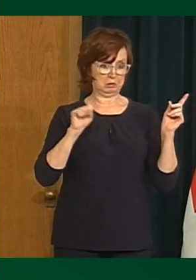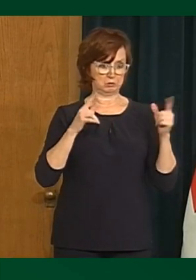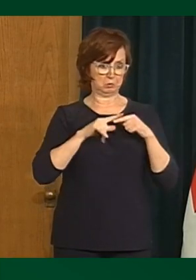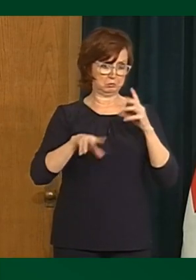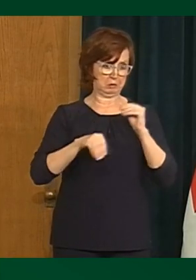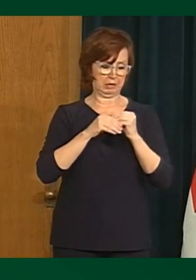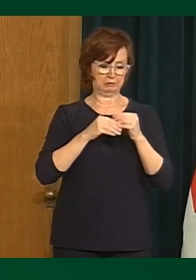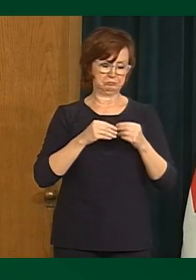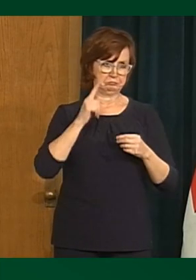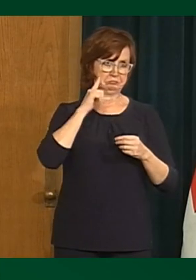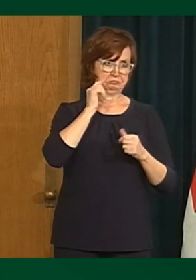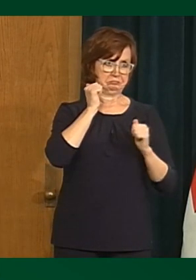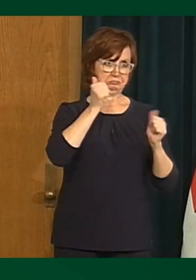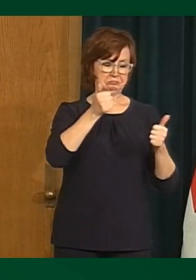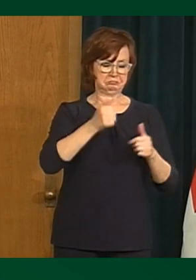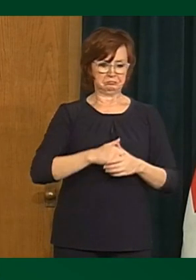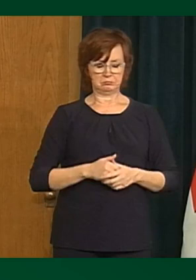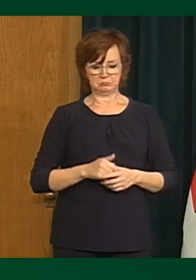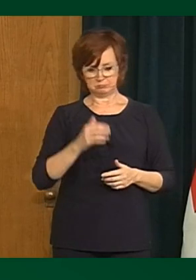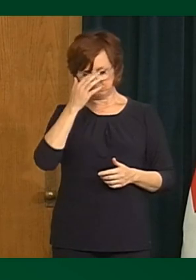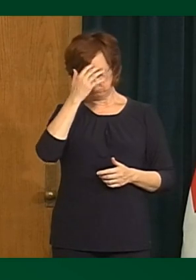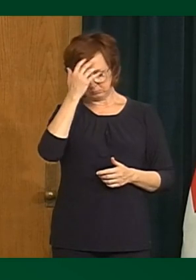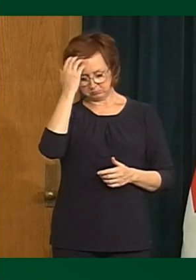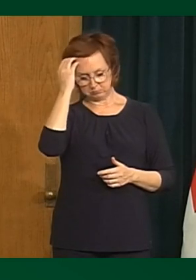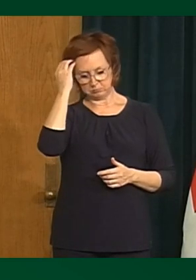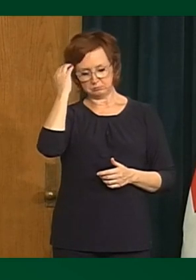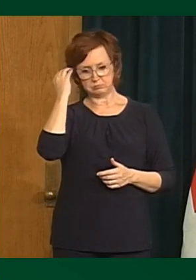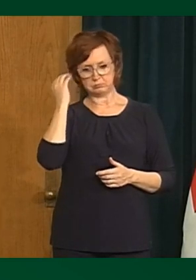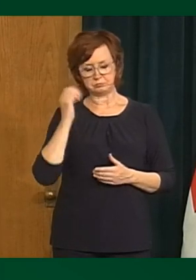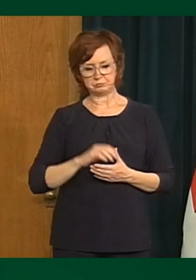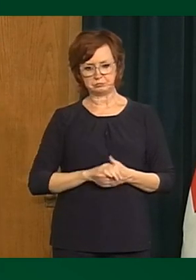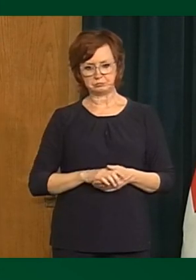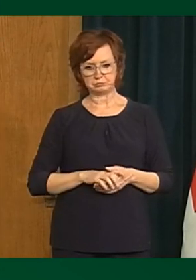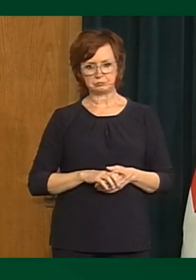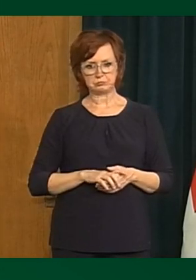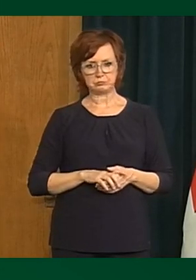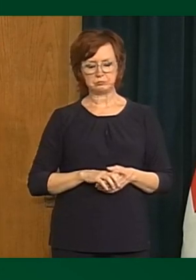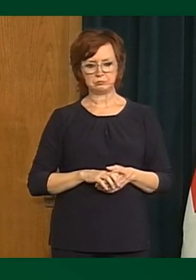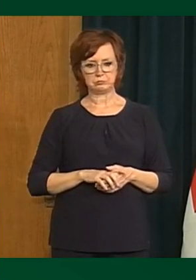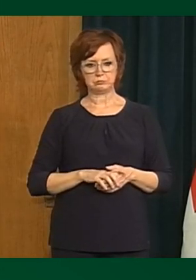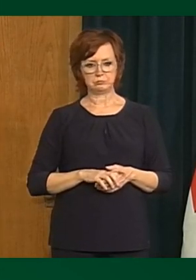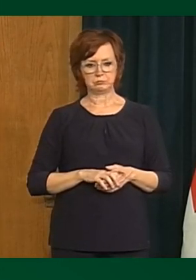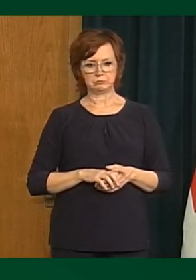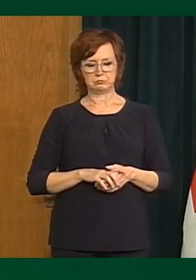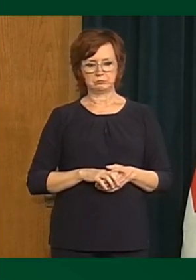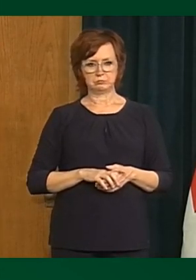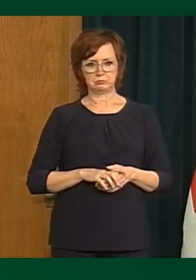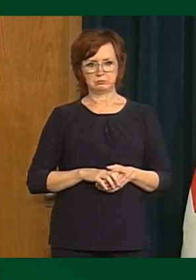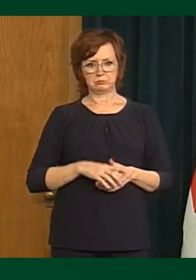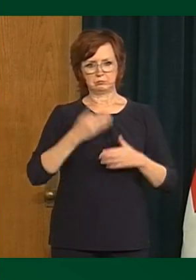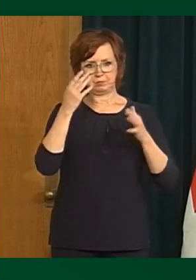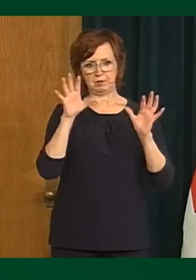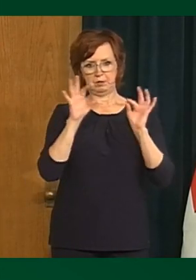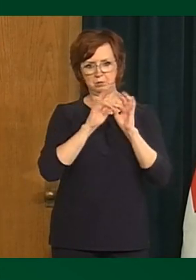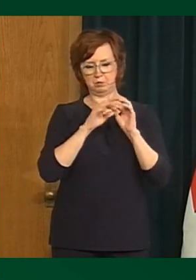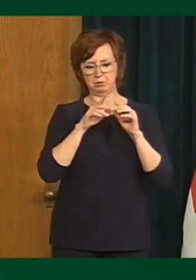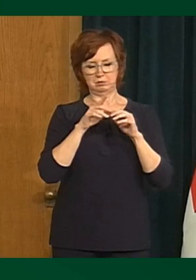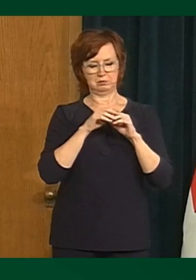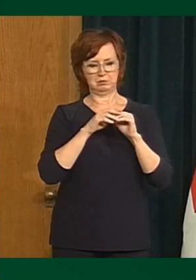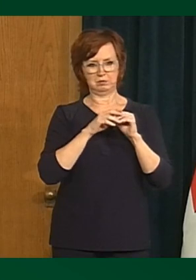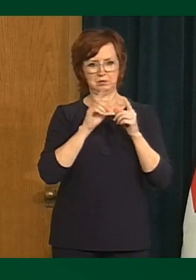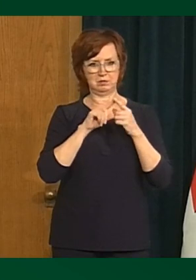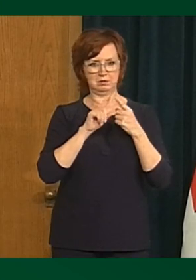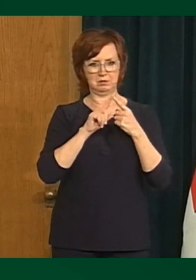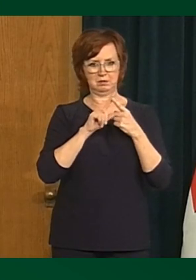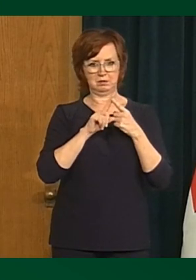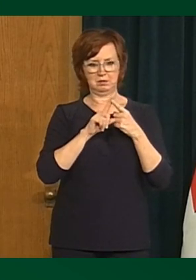or Scott, feel free. But I would say first and foremost, no one is out looking to fine people